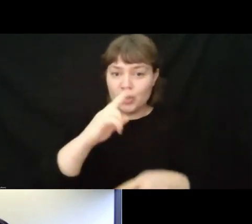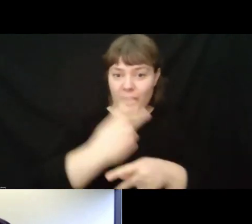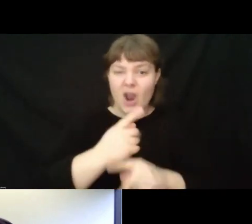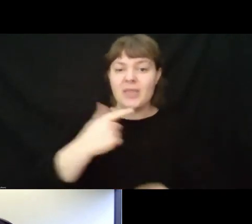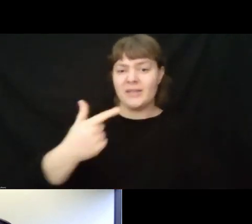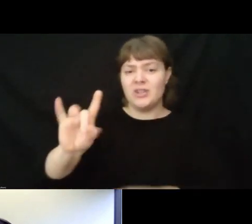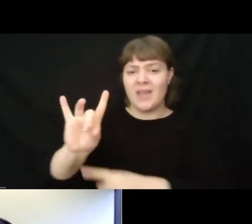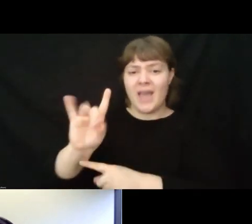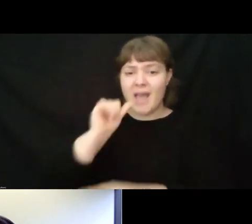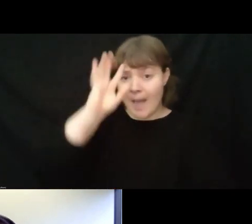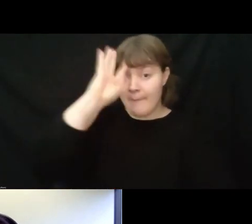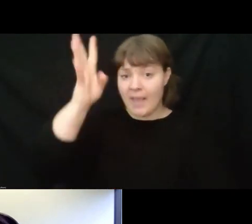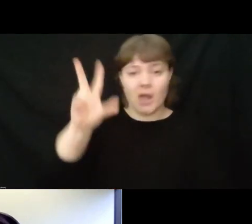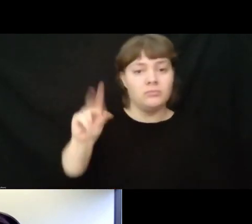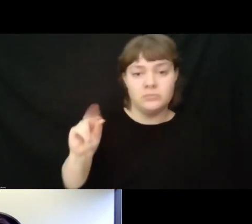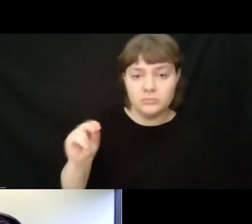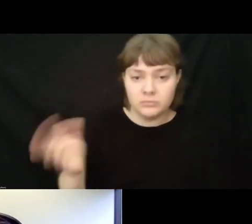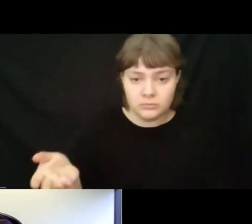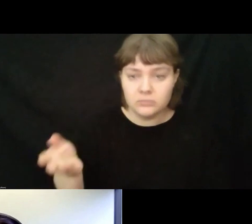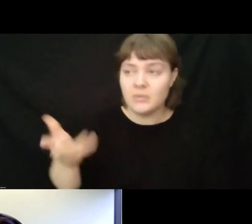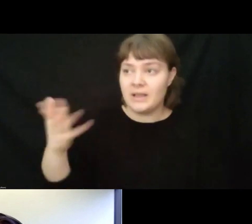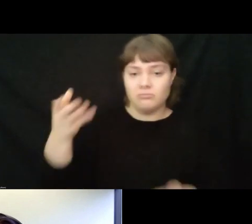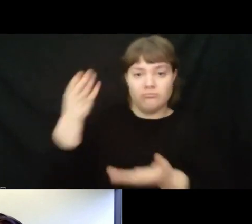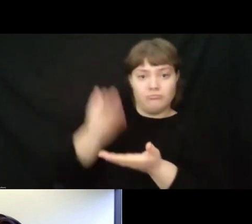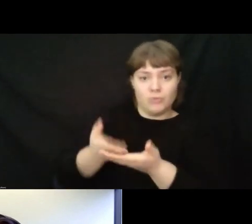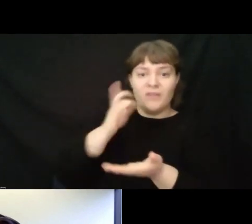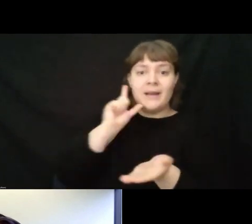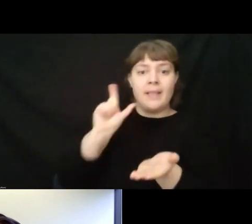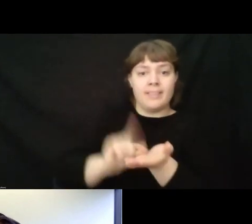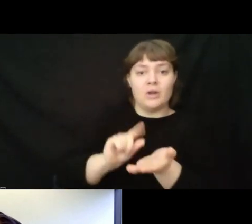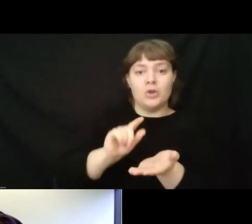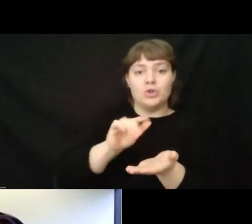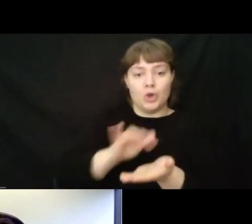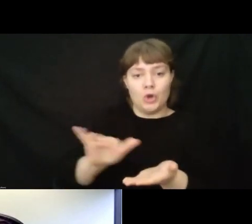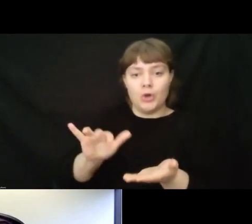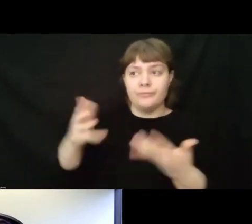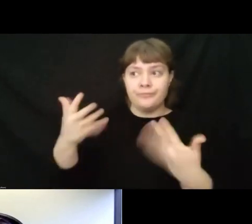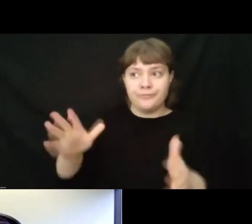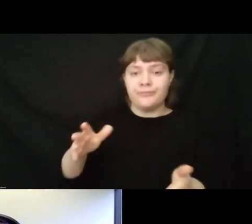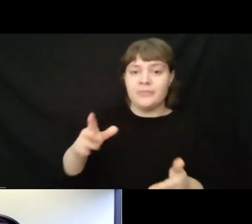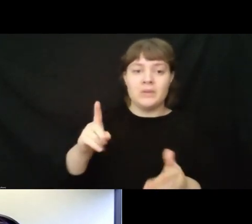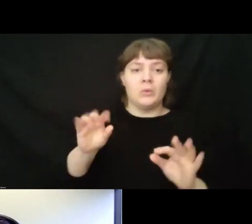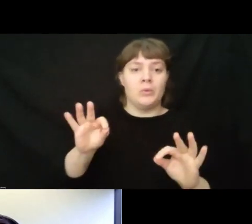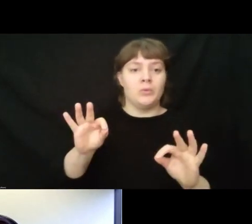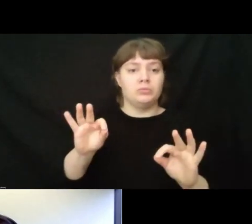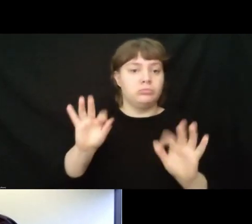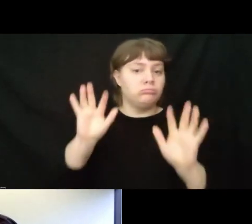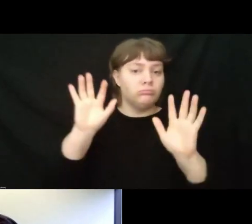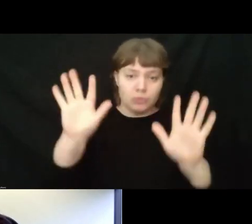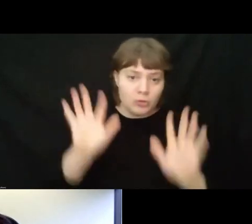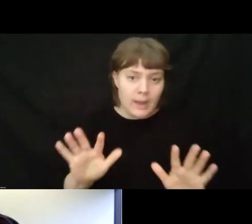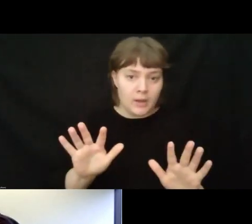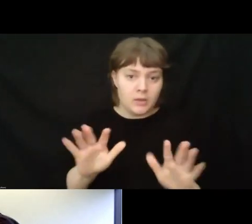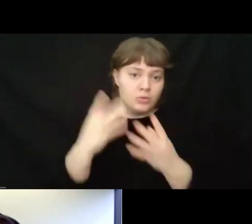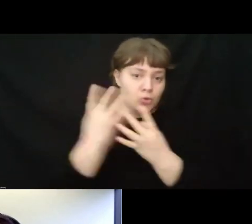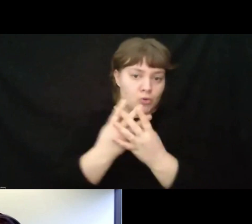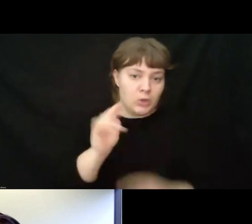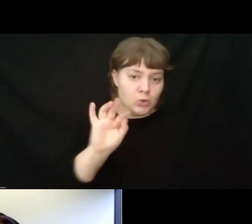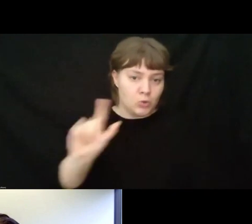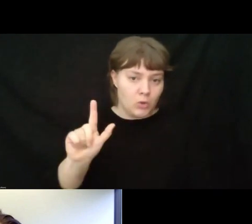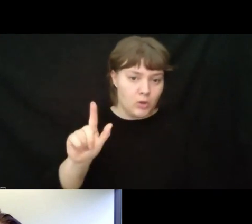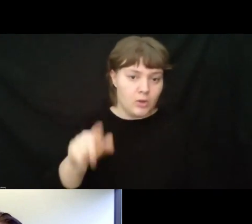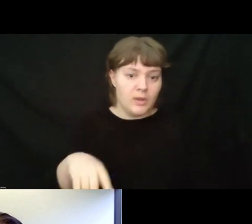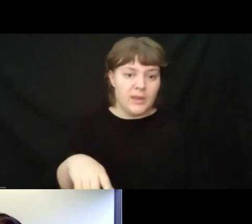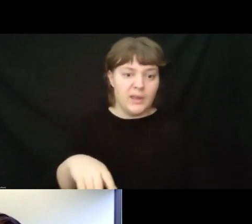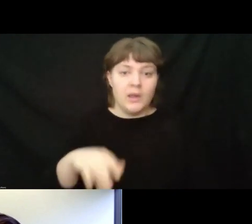is proven in the literature as being a great screening tool. It does not take